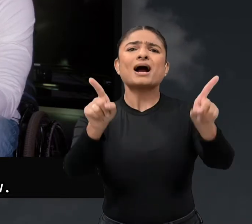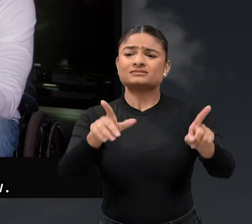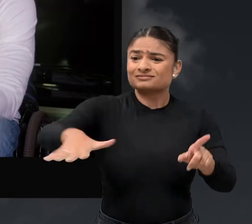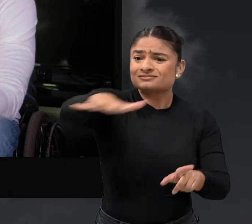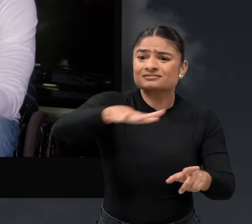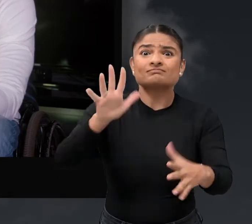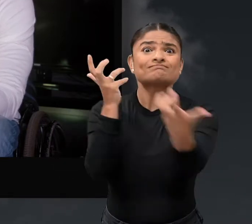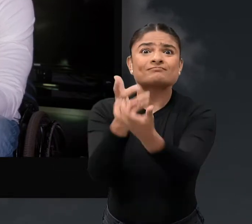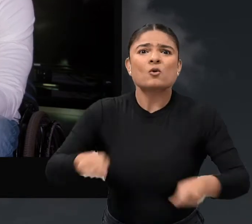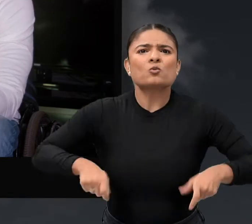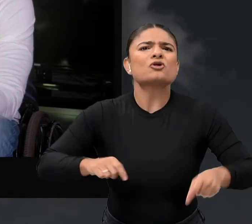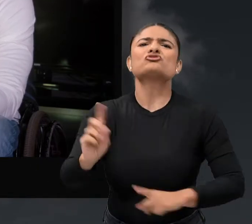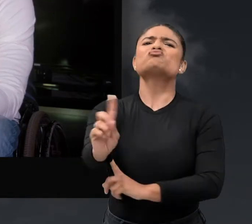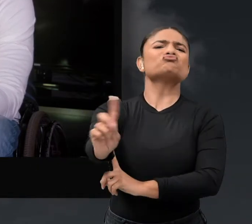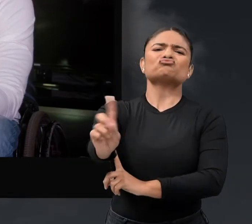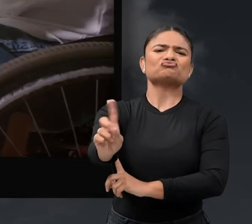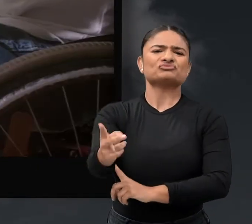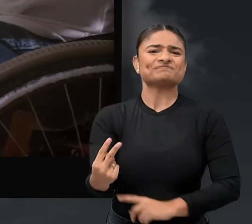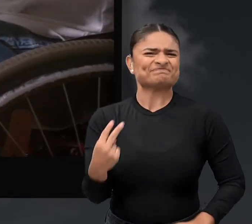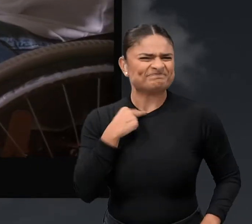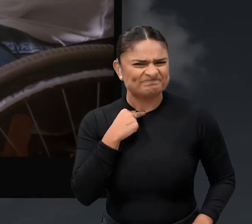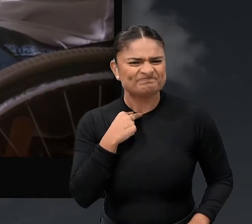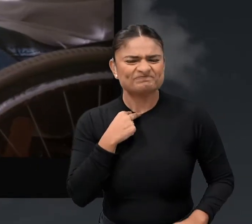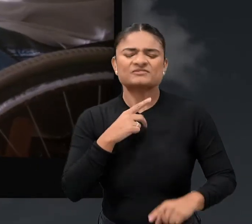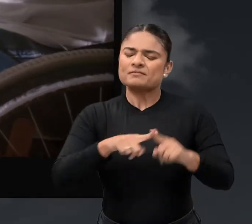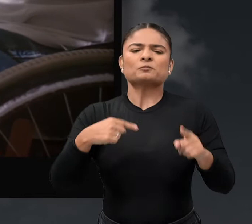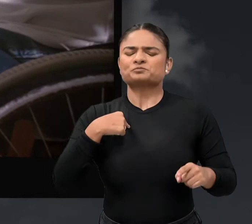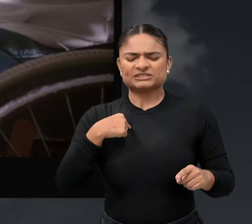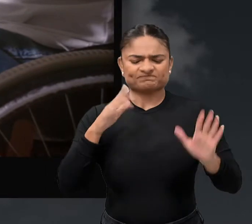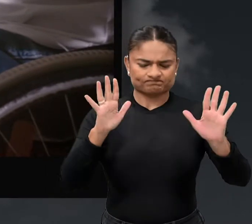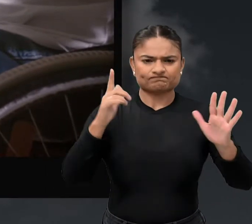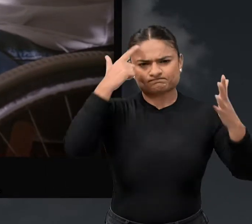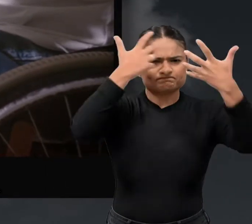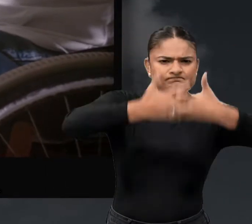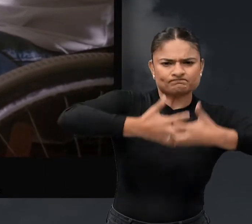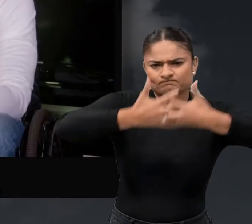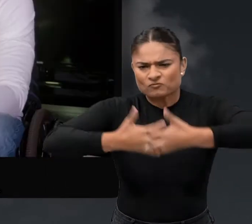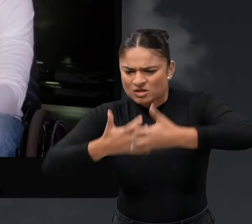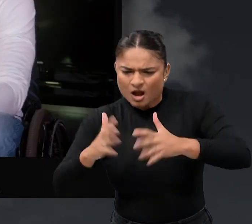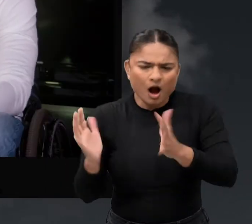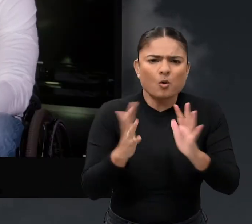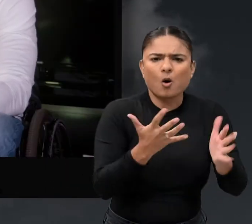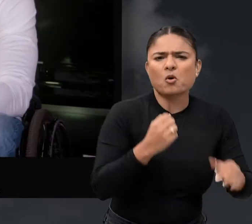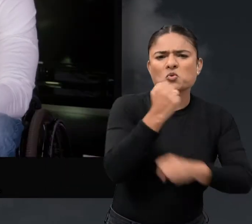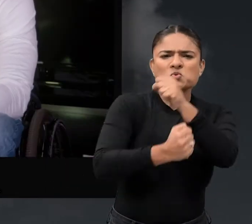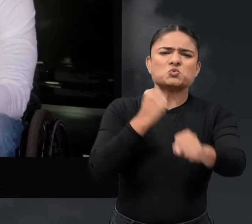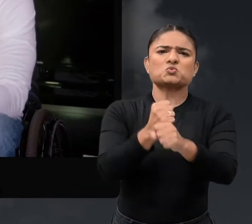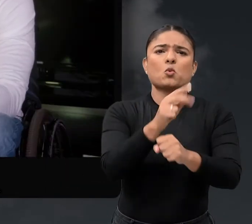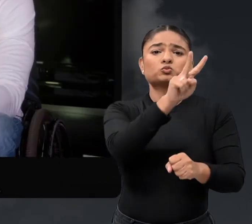No, it's not feasible that you can work there. Admin work from